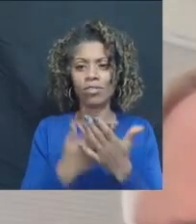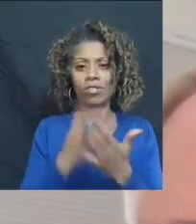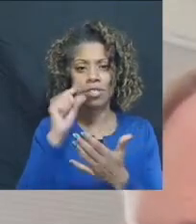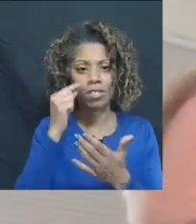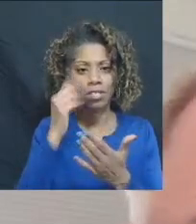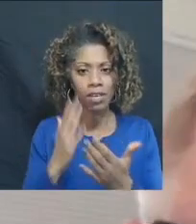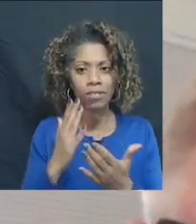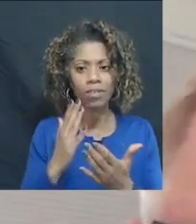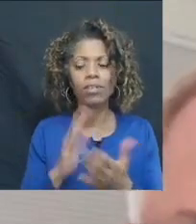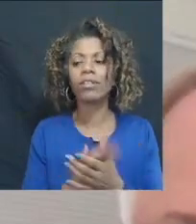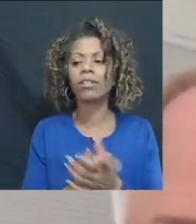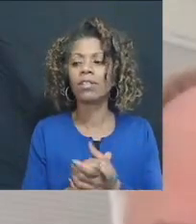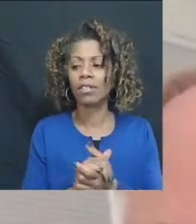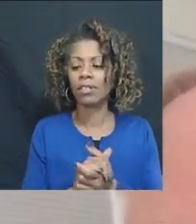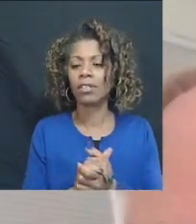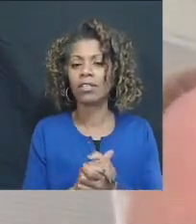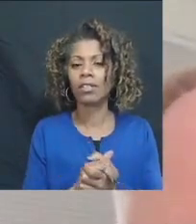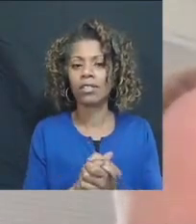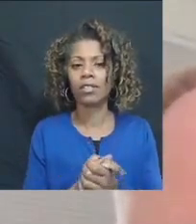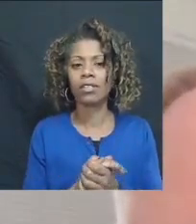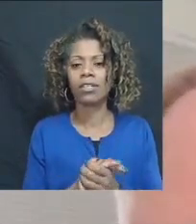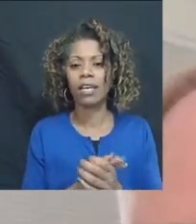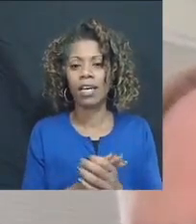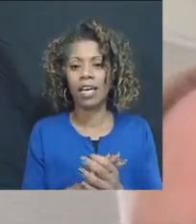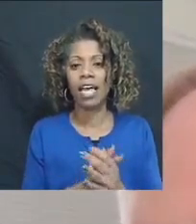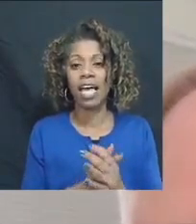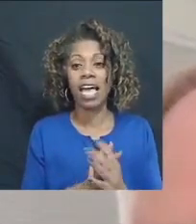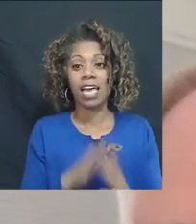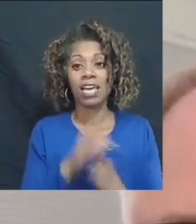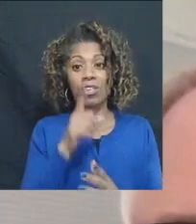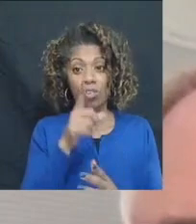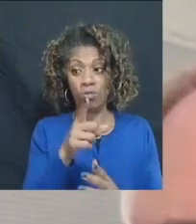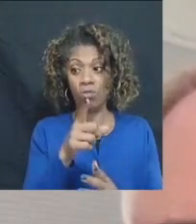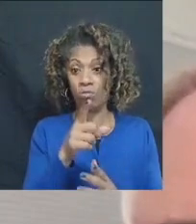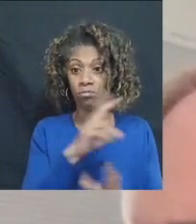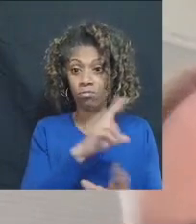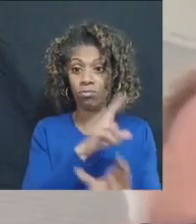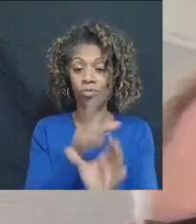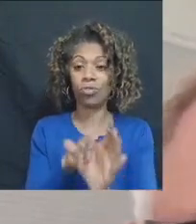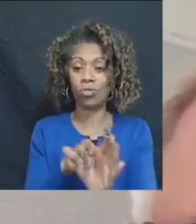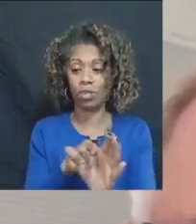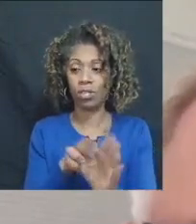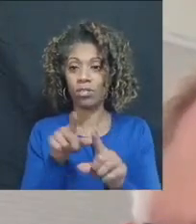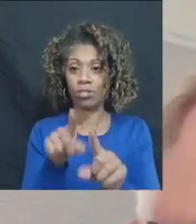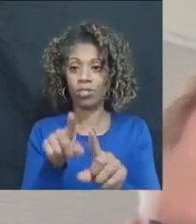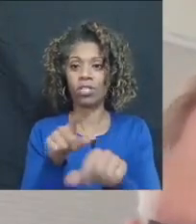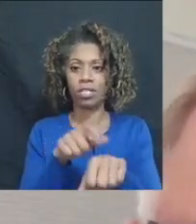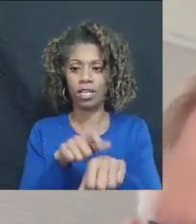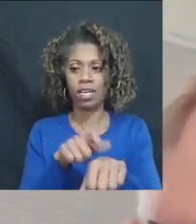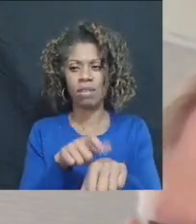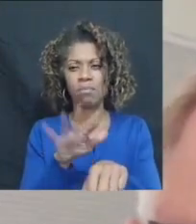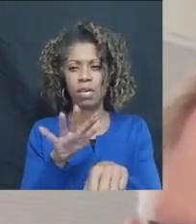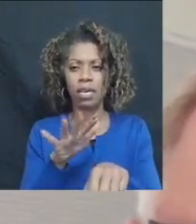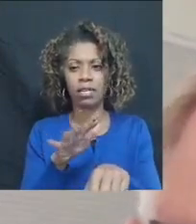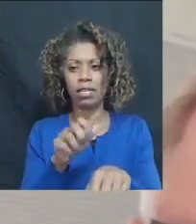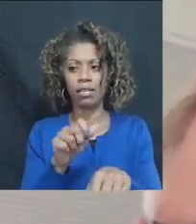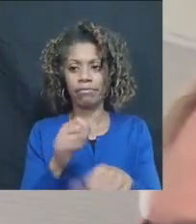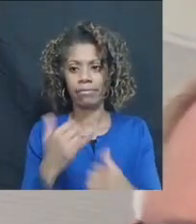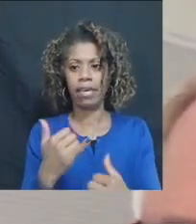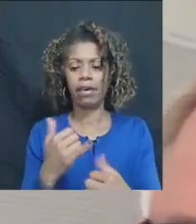there were somewhat similar to where we are now. There was a pandemic going on and you had to address it. Tell us about that experience.